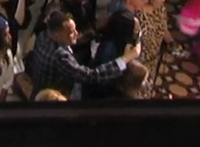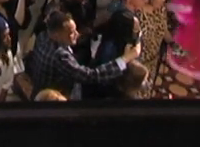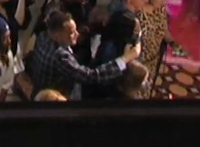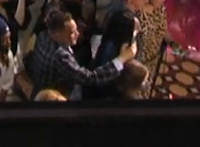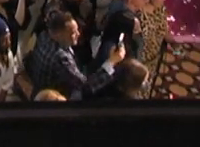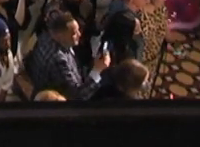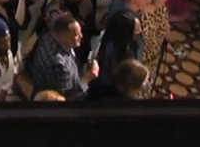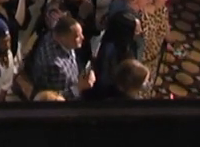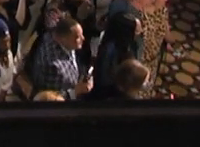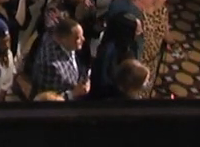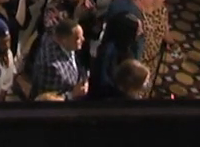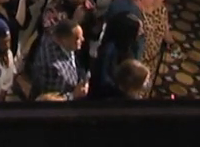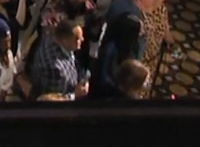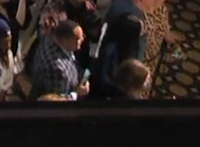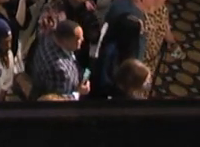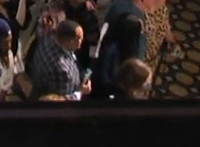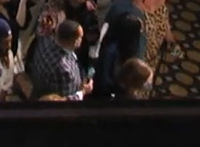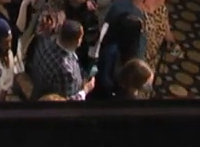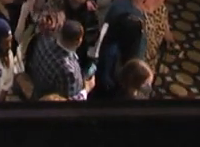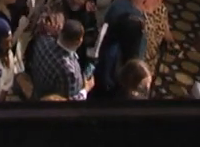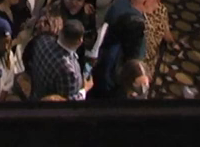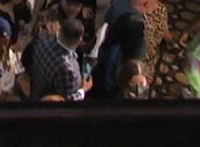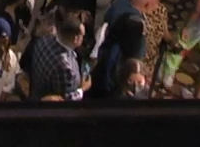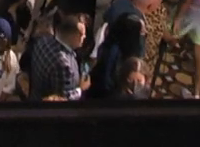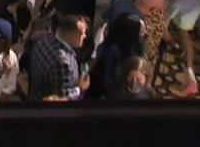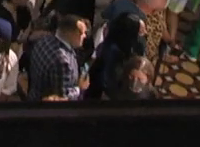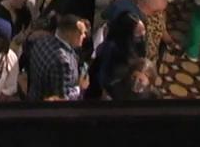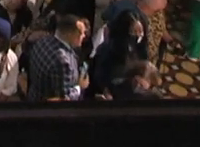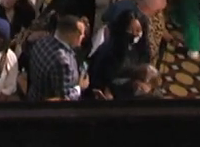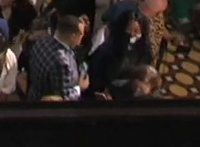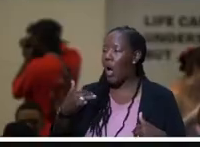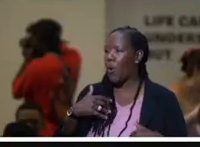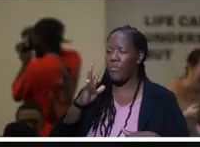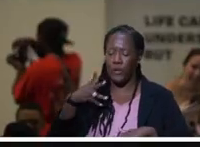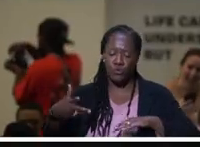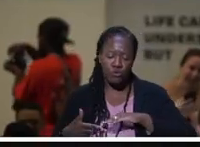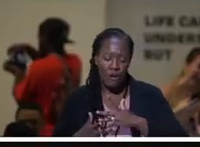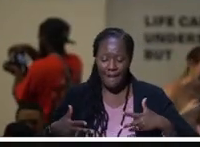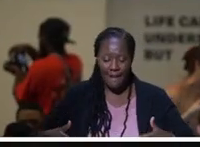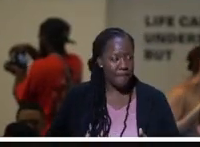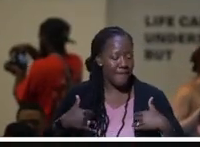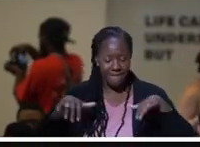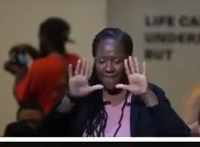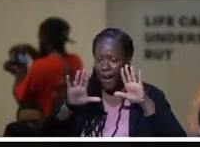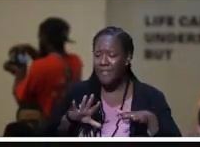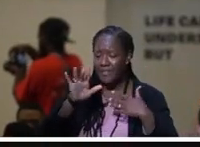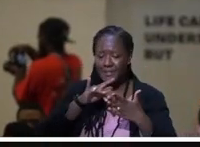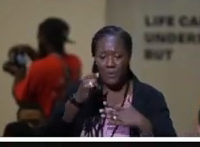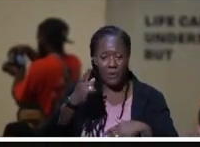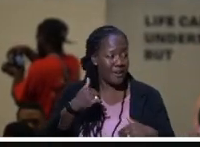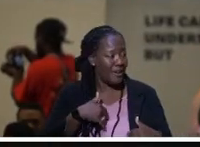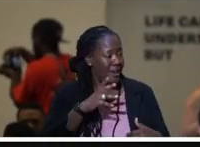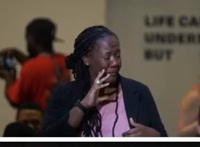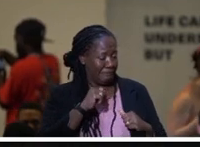So which look were you living for? The PVC coat with feather trim. Fabulous. Oh, you call it a